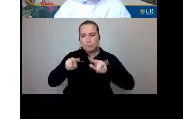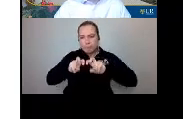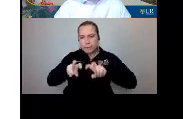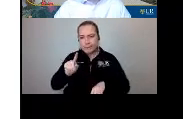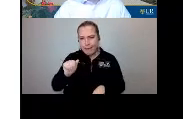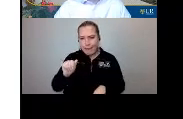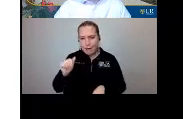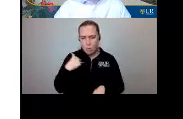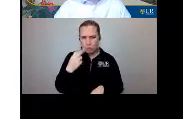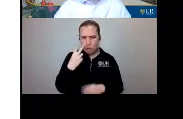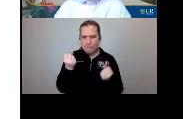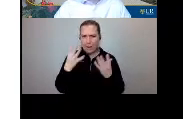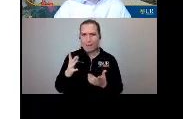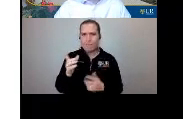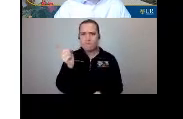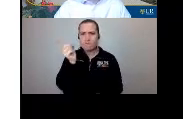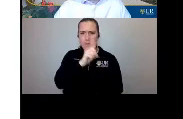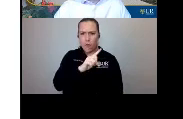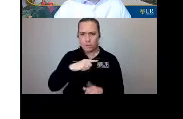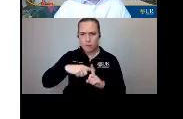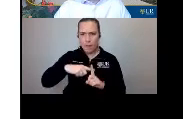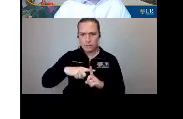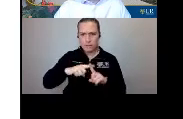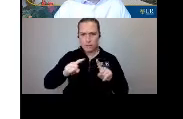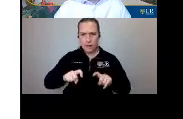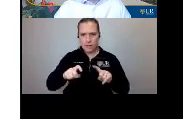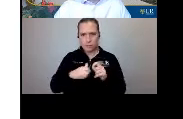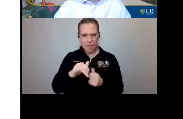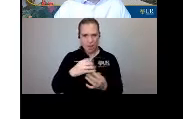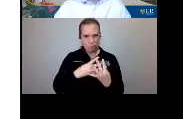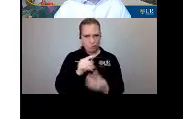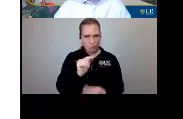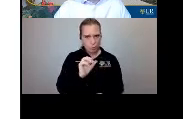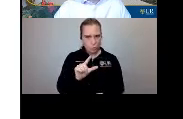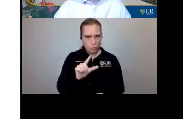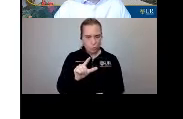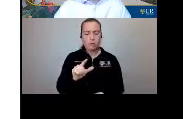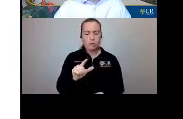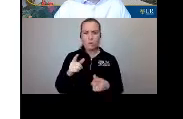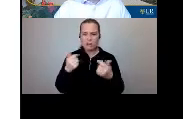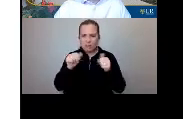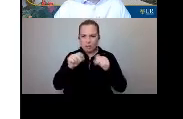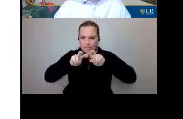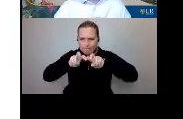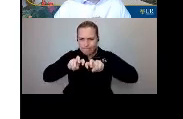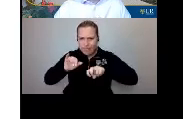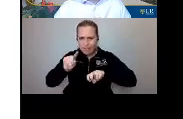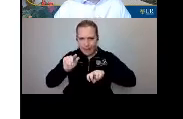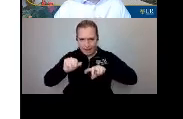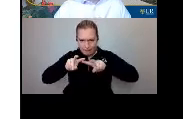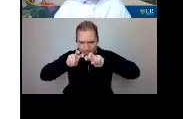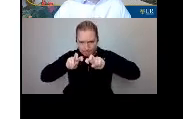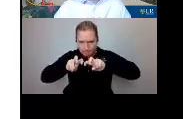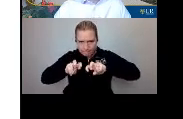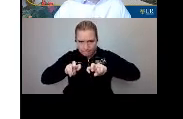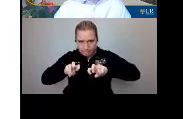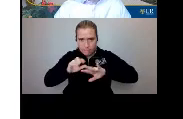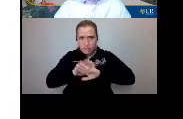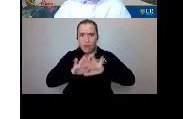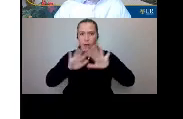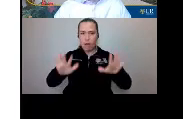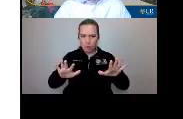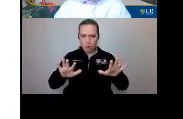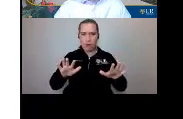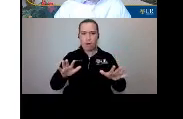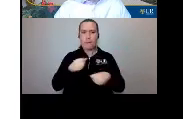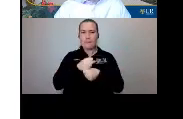positive tests with the screening tool. So they parsed through the data and they created what's called lung RADs, which is a